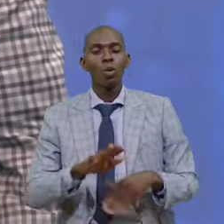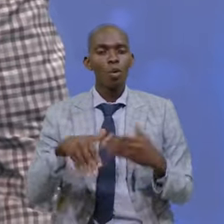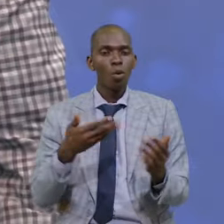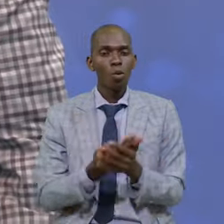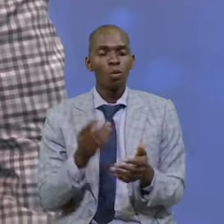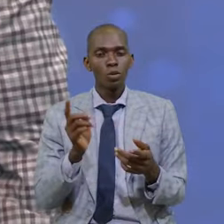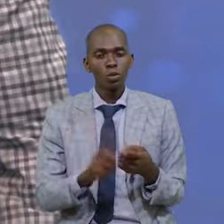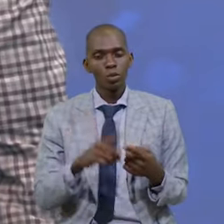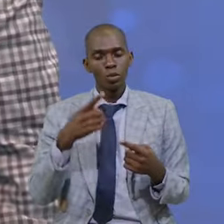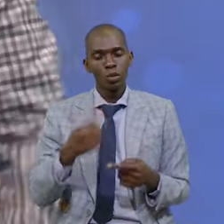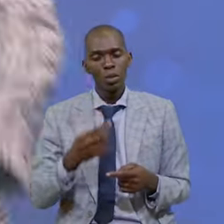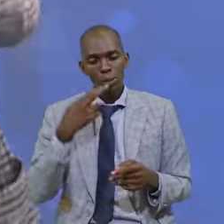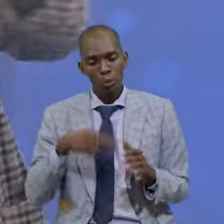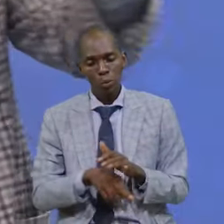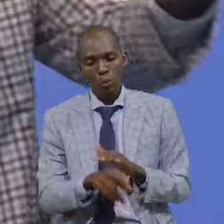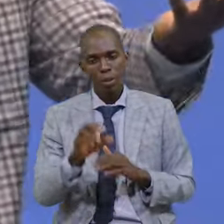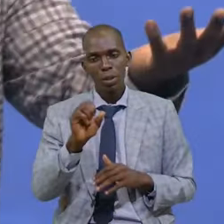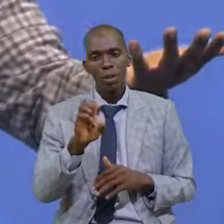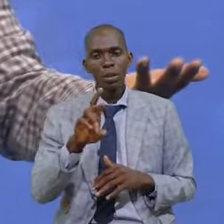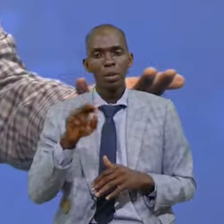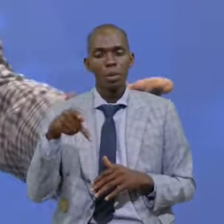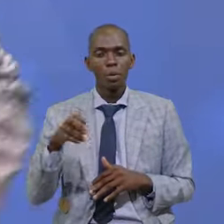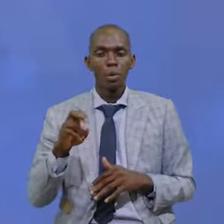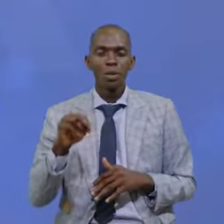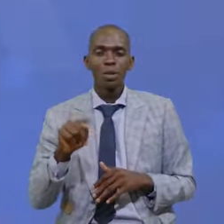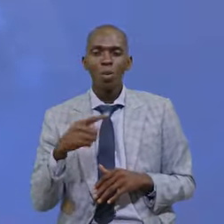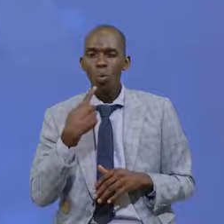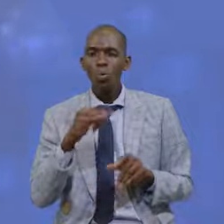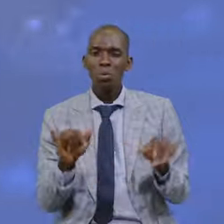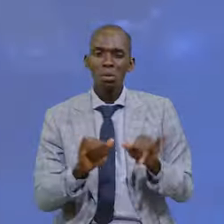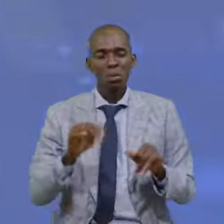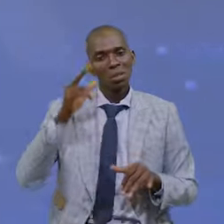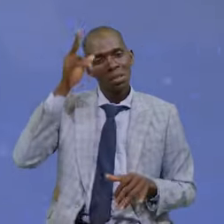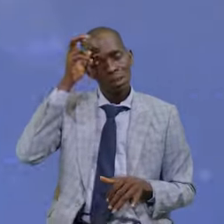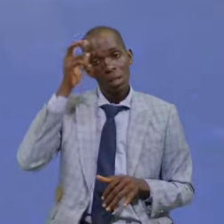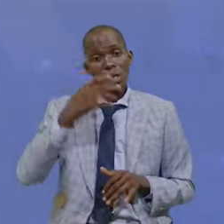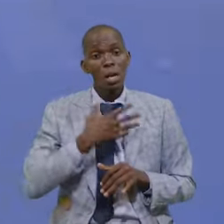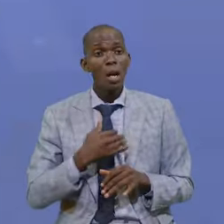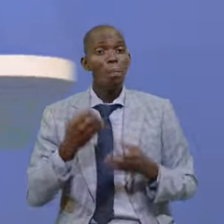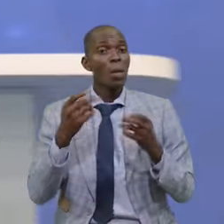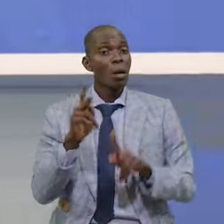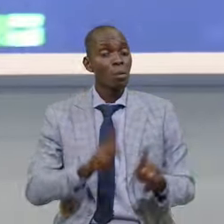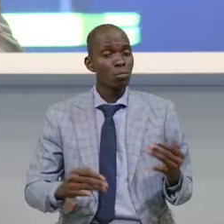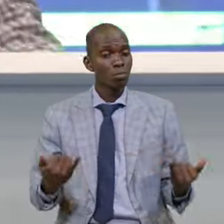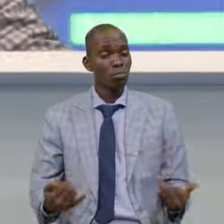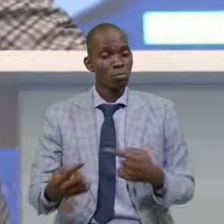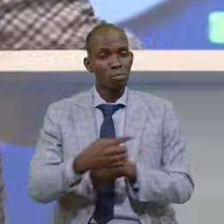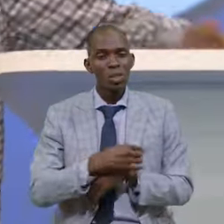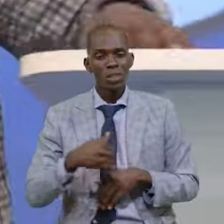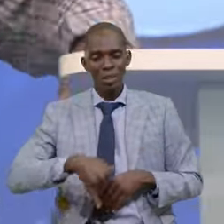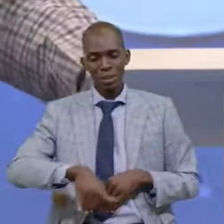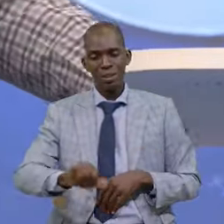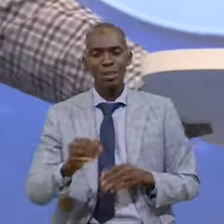the serpent, to Satan. And there are people today that still sell themselves to the